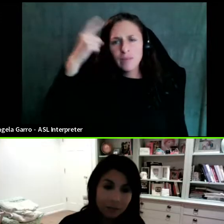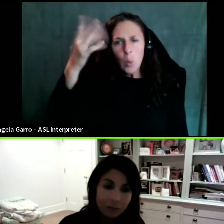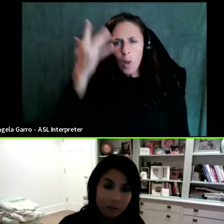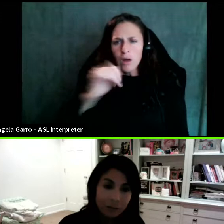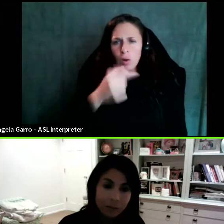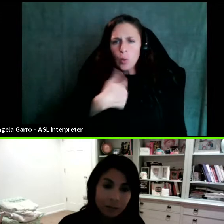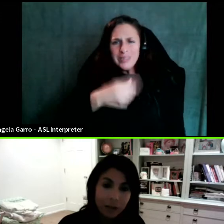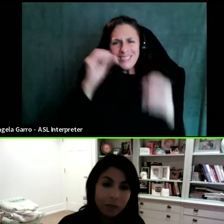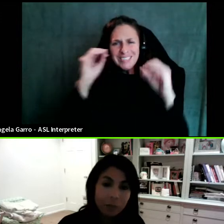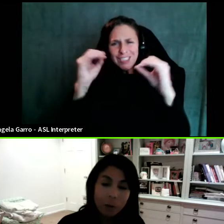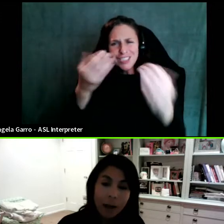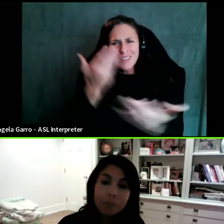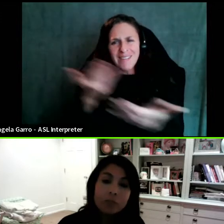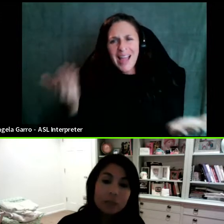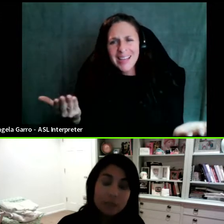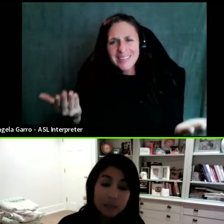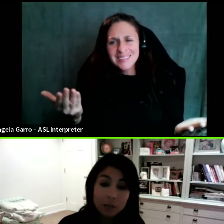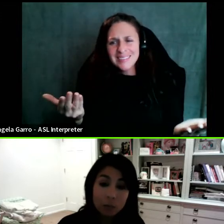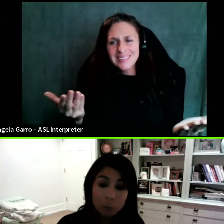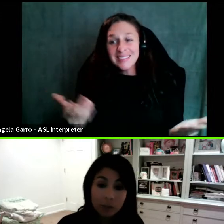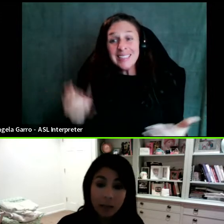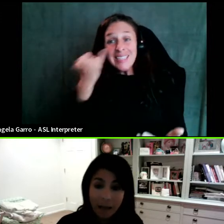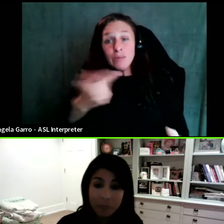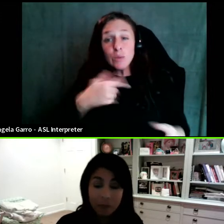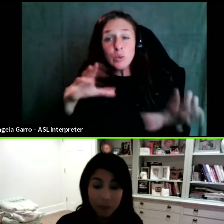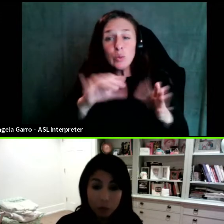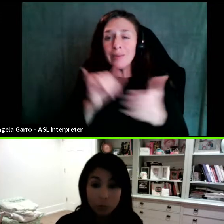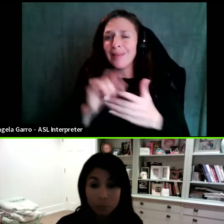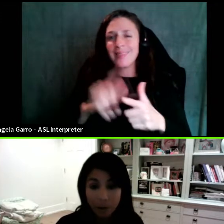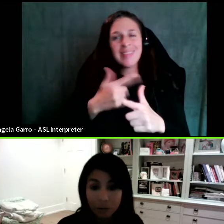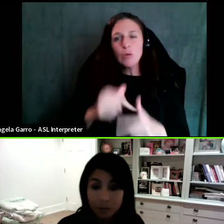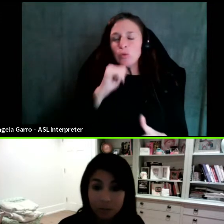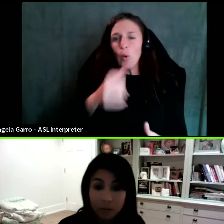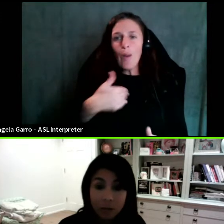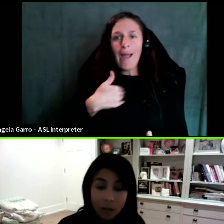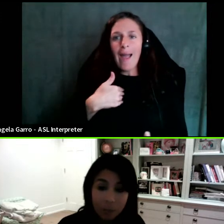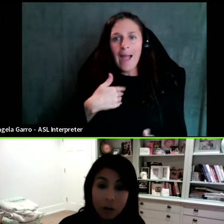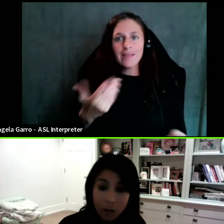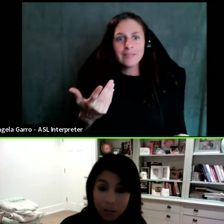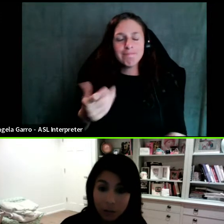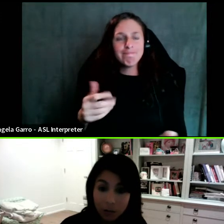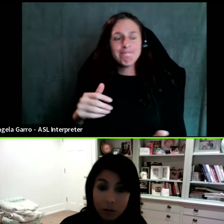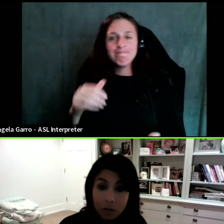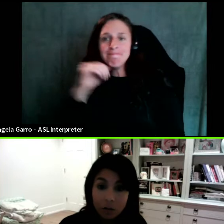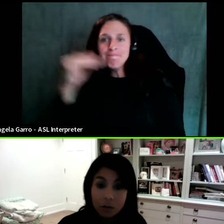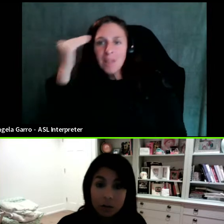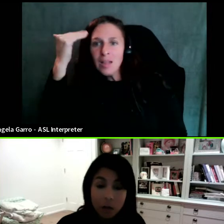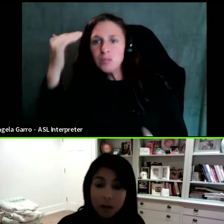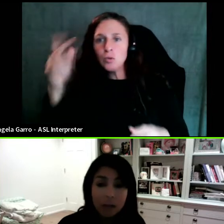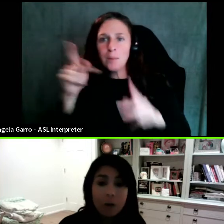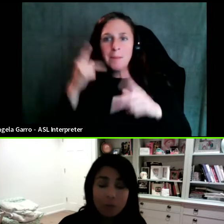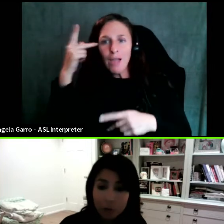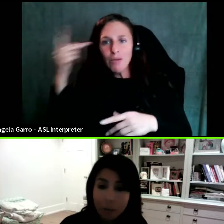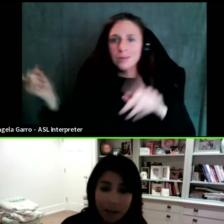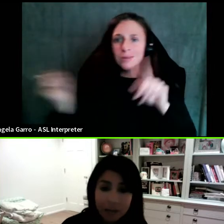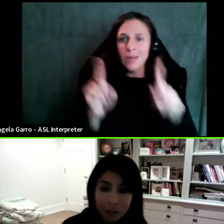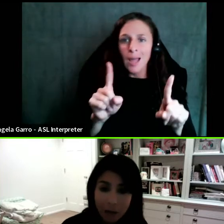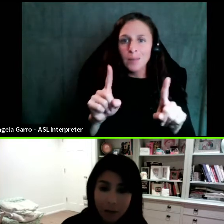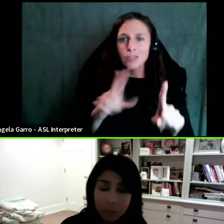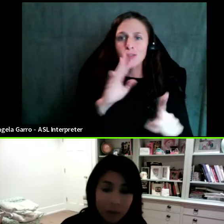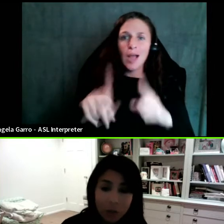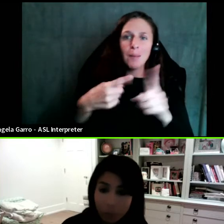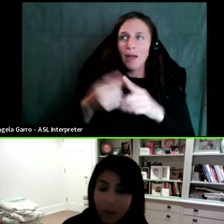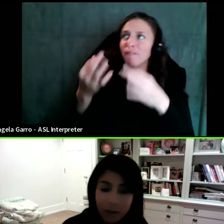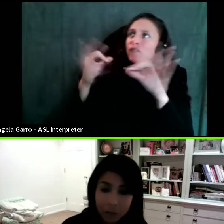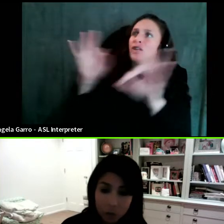facts? Perhaps if we did this, we wouldn't have ignorant parents coming on here talking about free